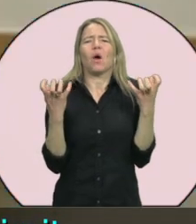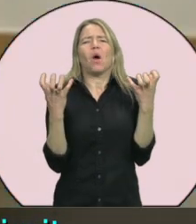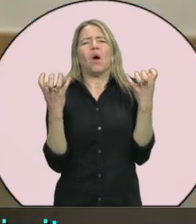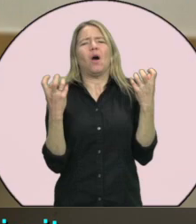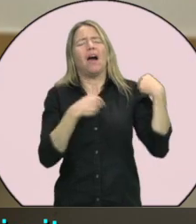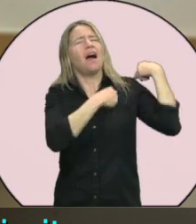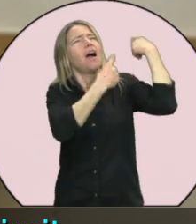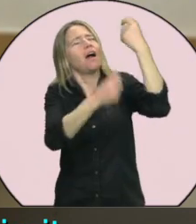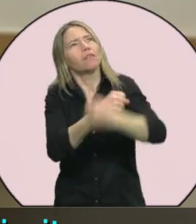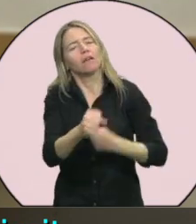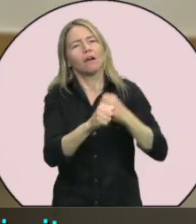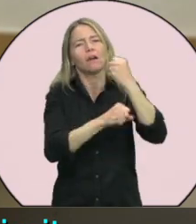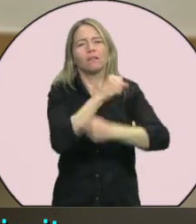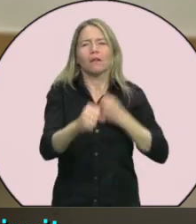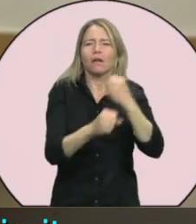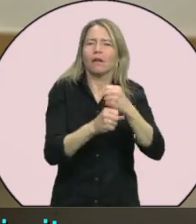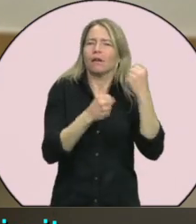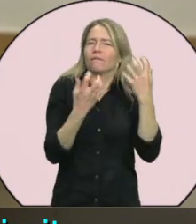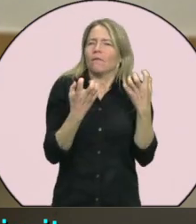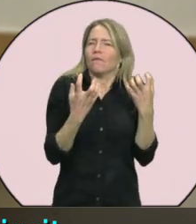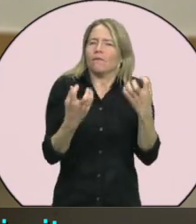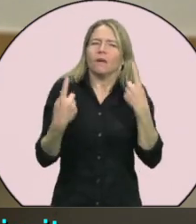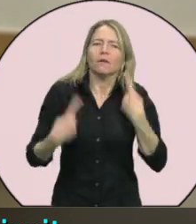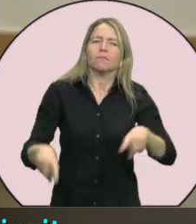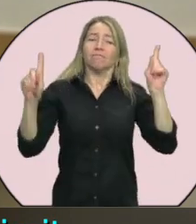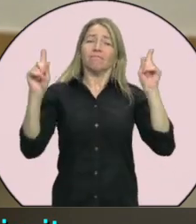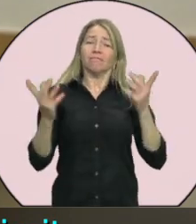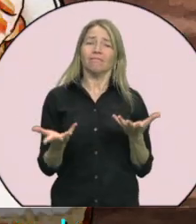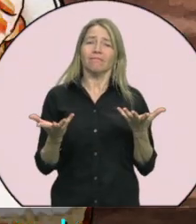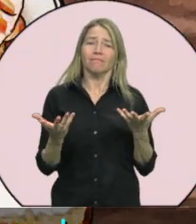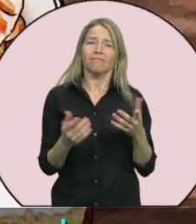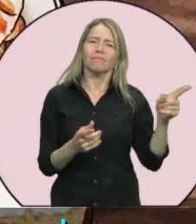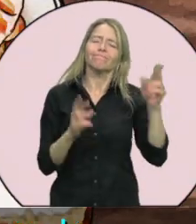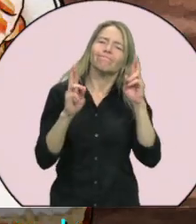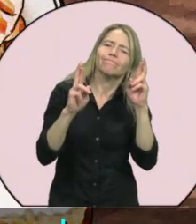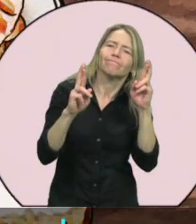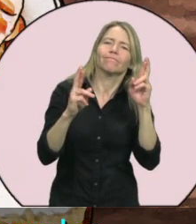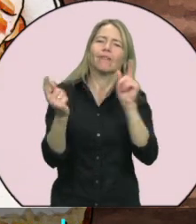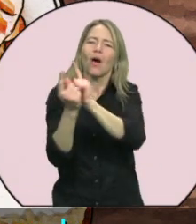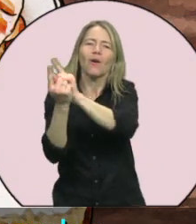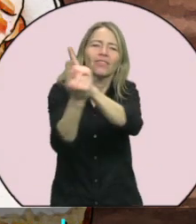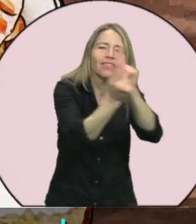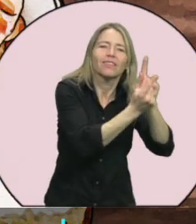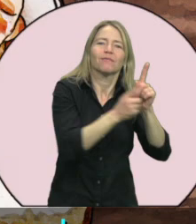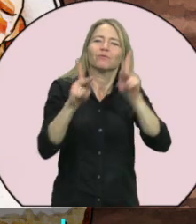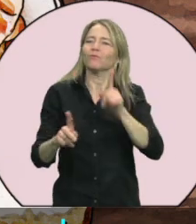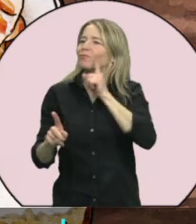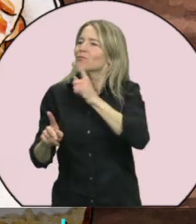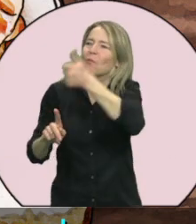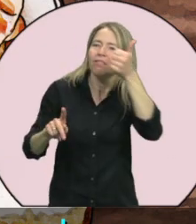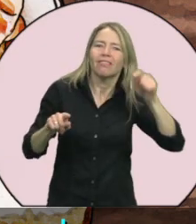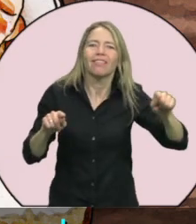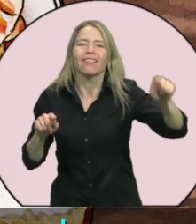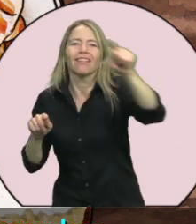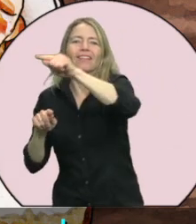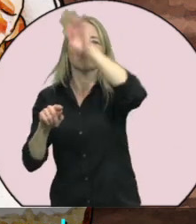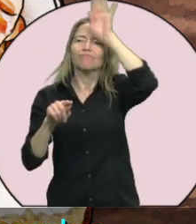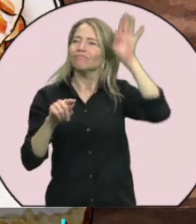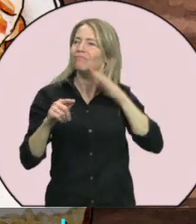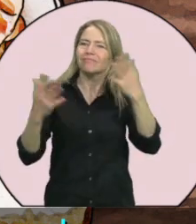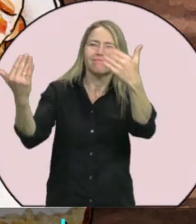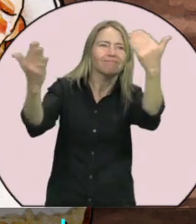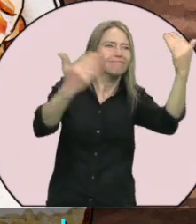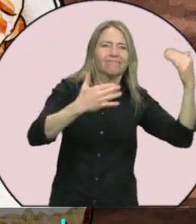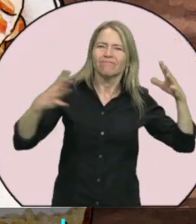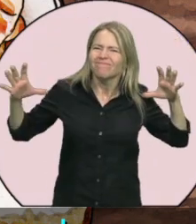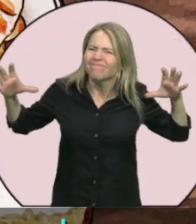got what she been asking for years and years in the 2006. And she hopes to meet all the deaf people in